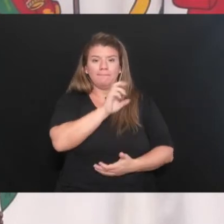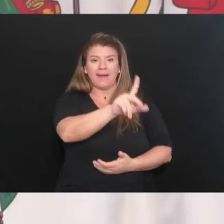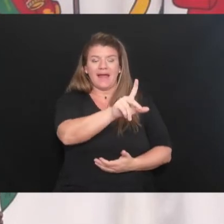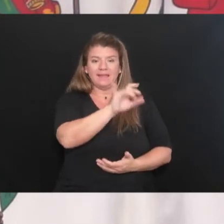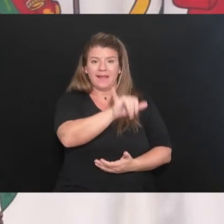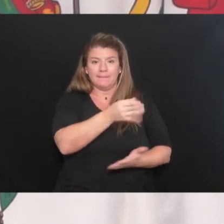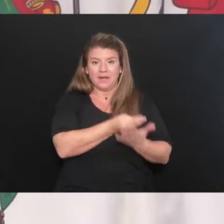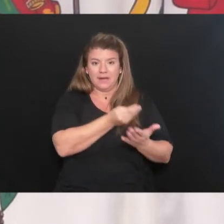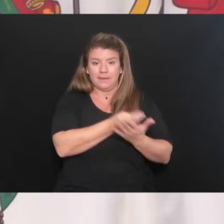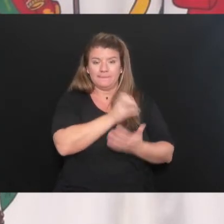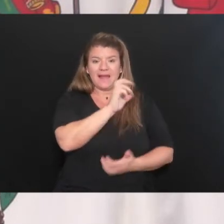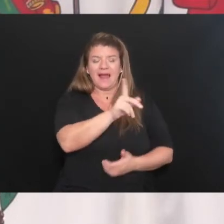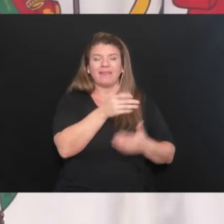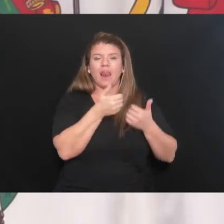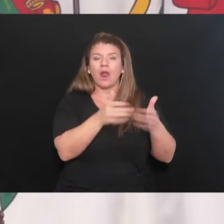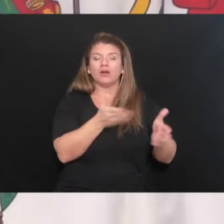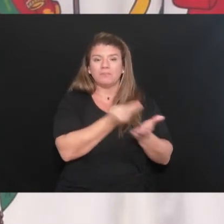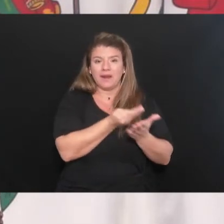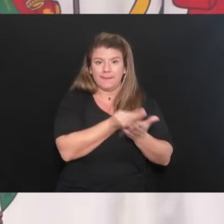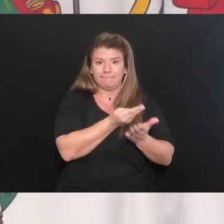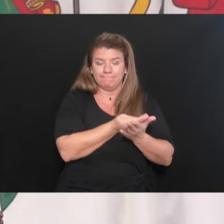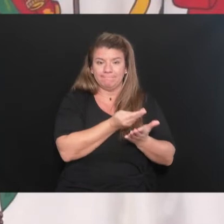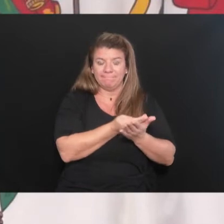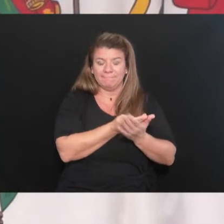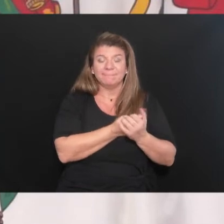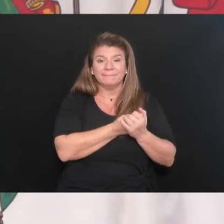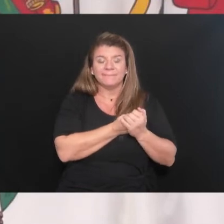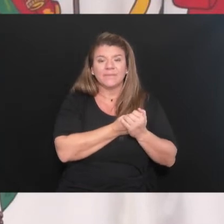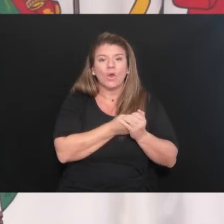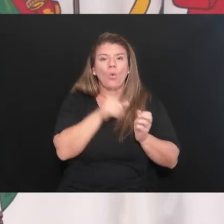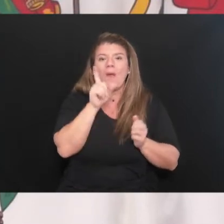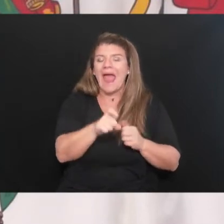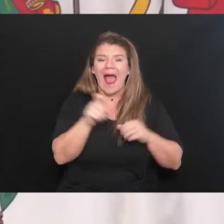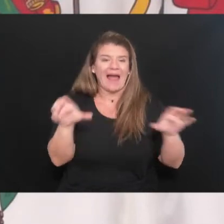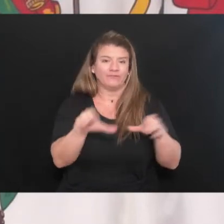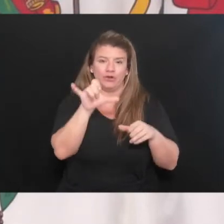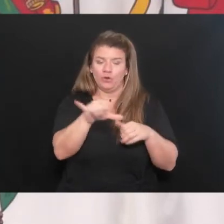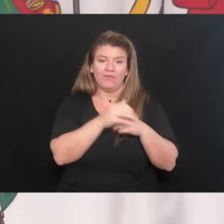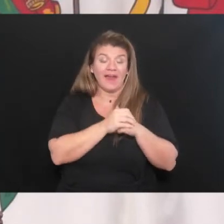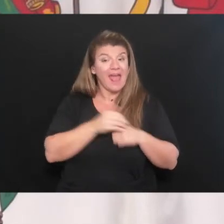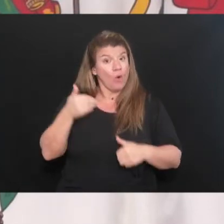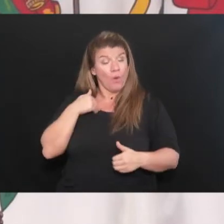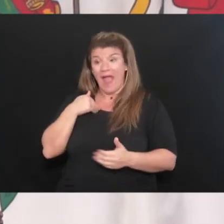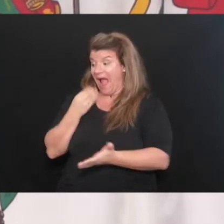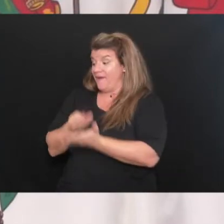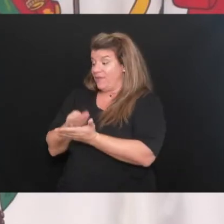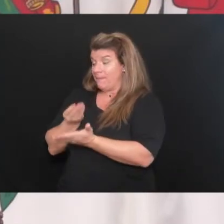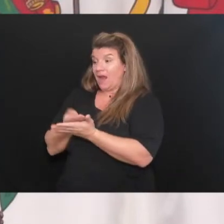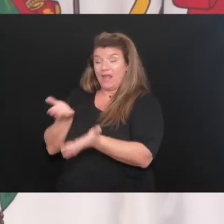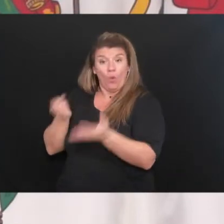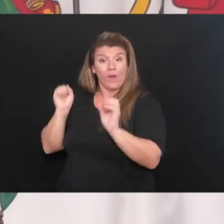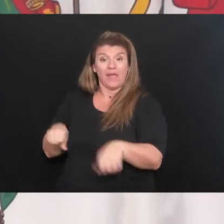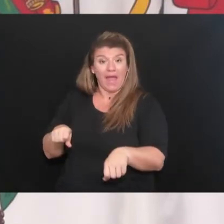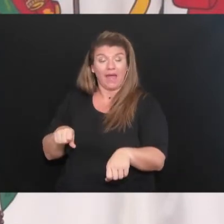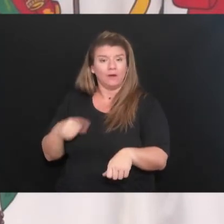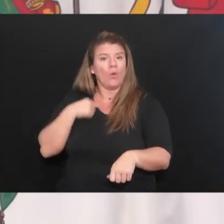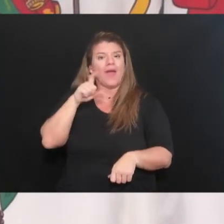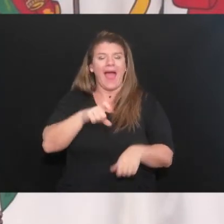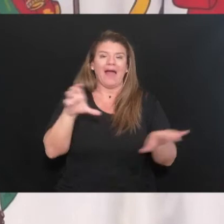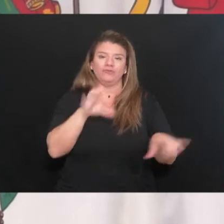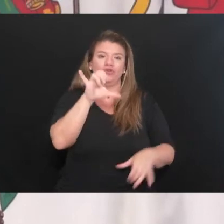to you, those lost revenues. We have got to do that, and we have the dollars available to us, and we